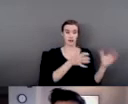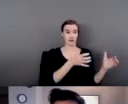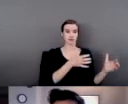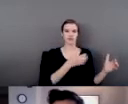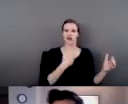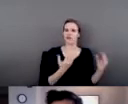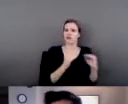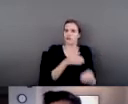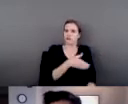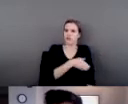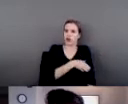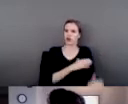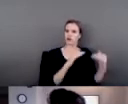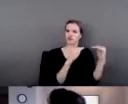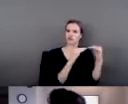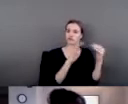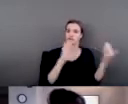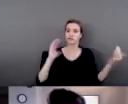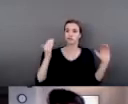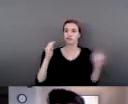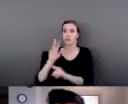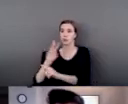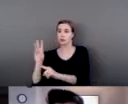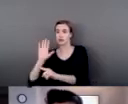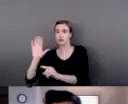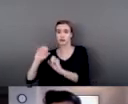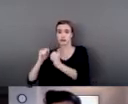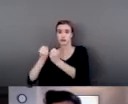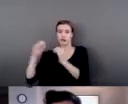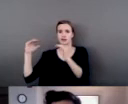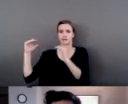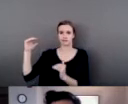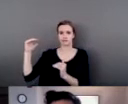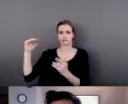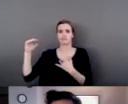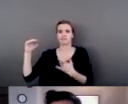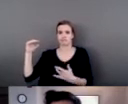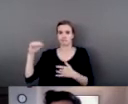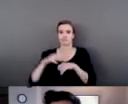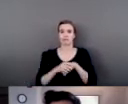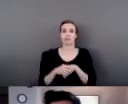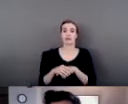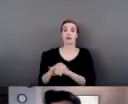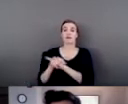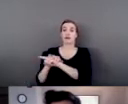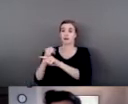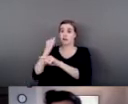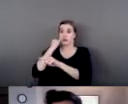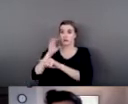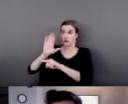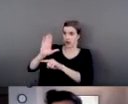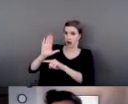it is in a patriarchal society. So when those patriarchal roles are forced on